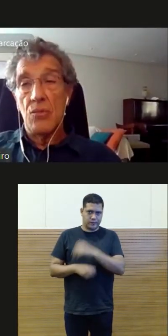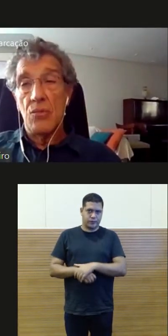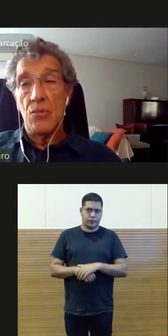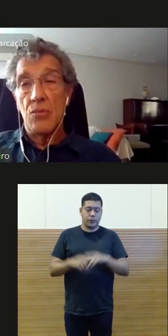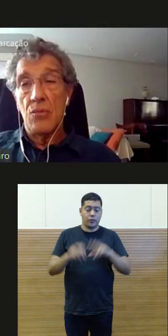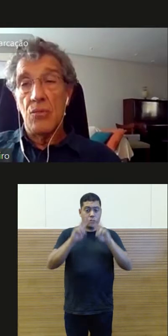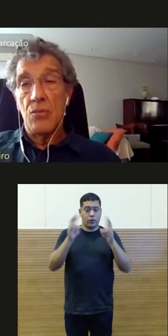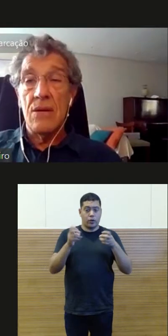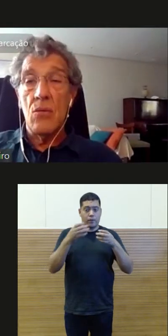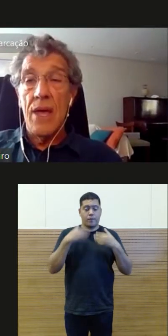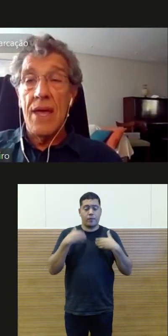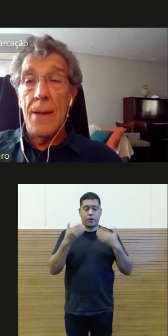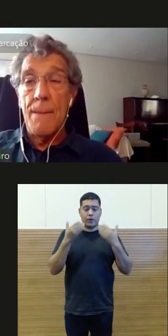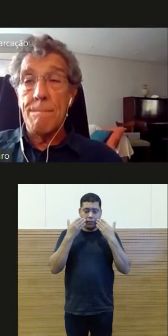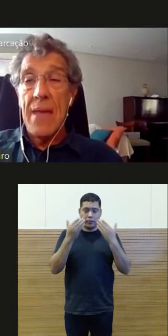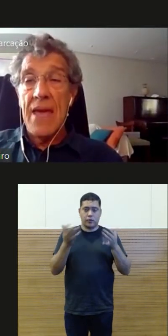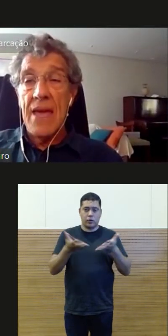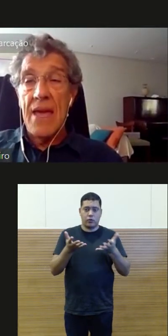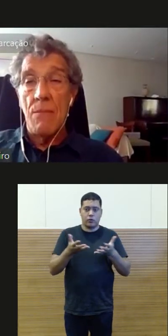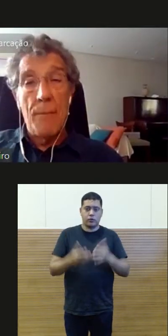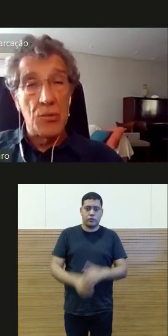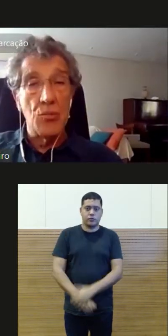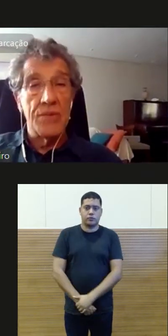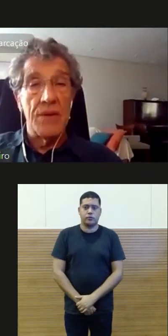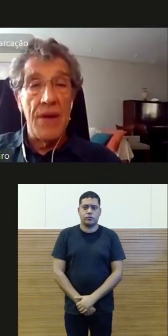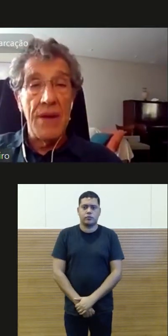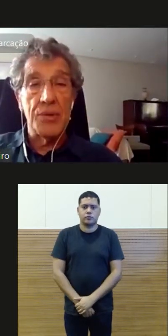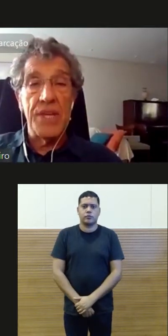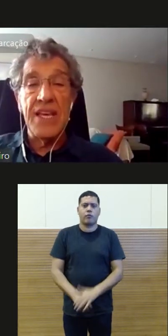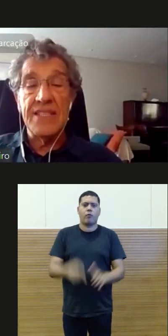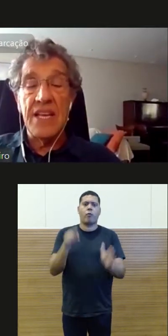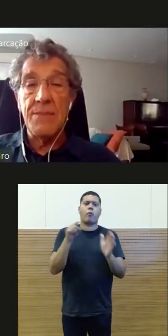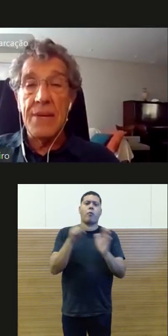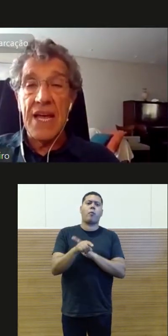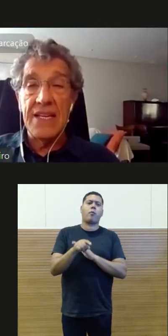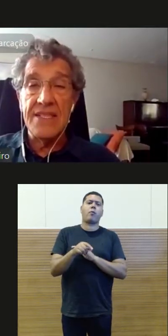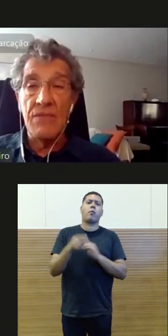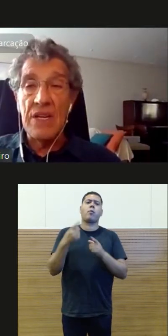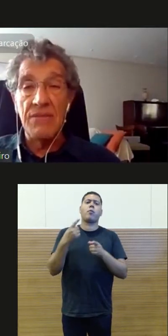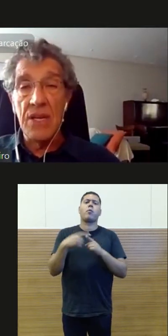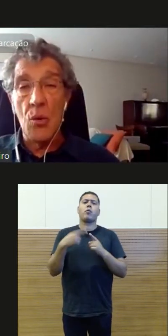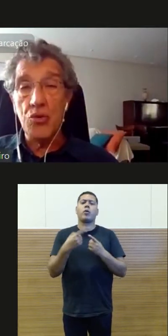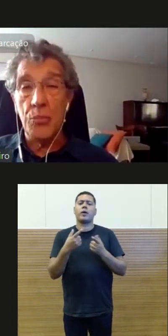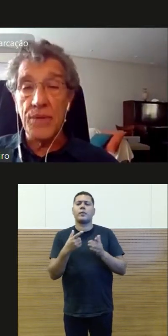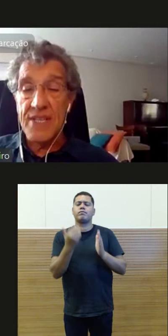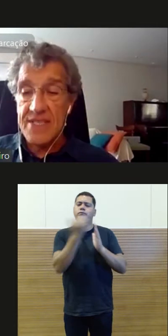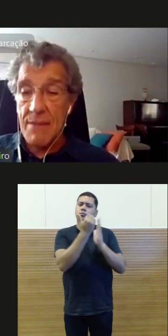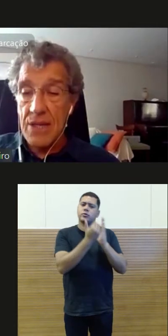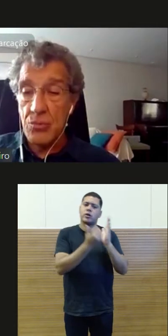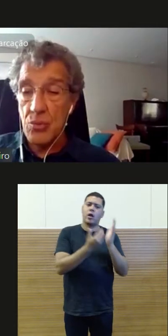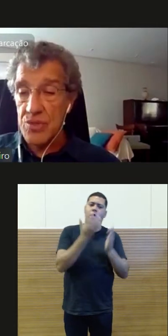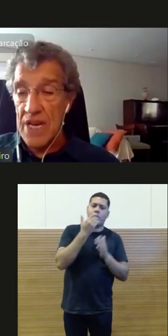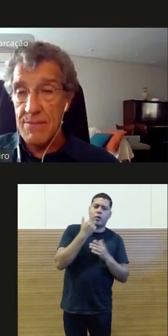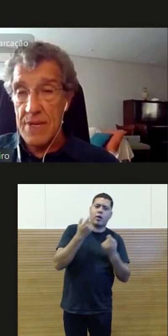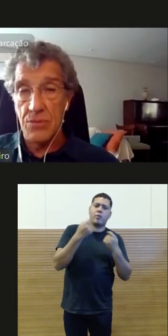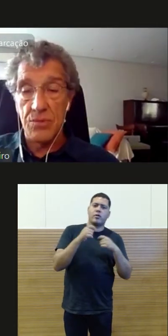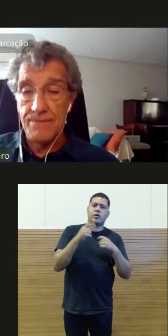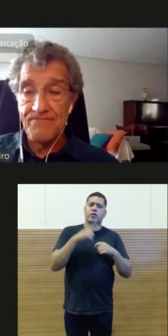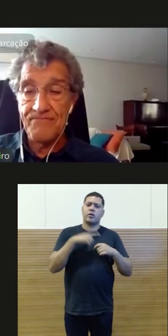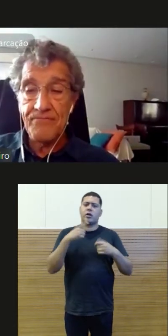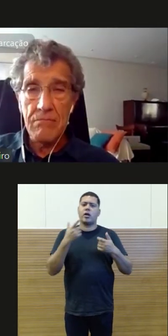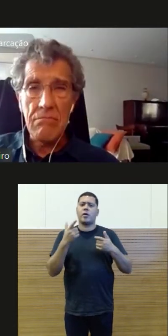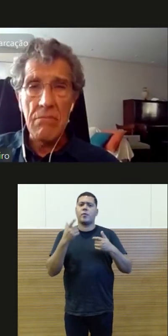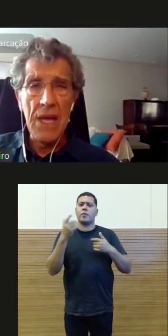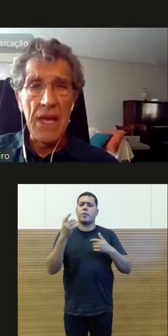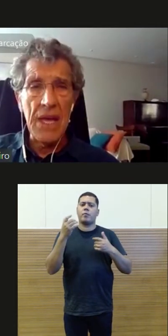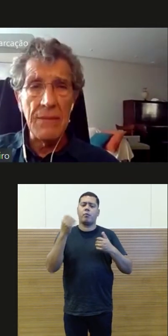Very well. Well, the theme of today's presentation is, well, a question. Why food guides